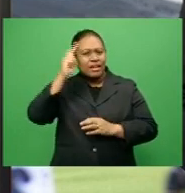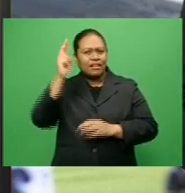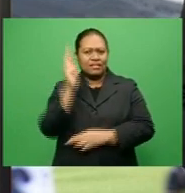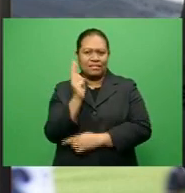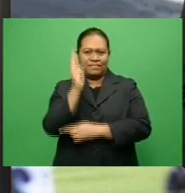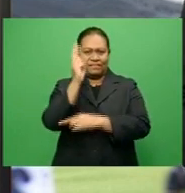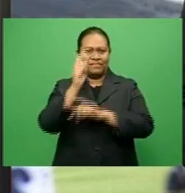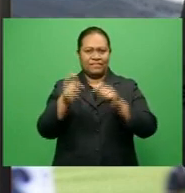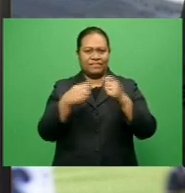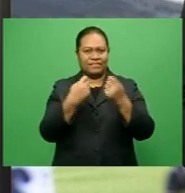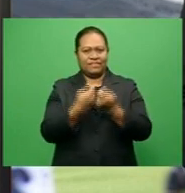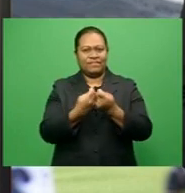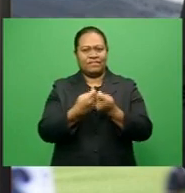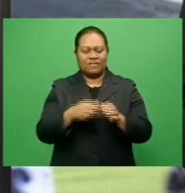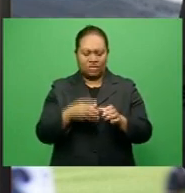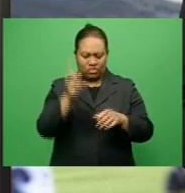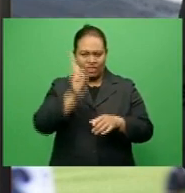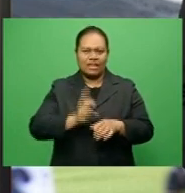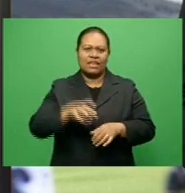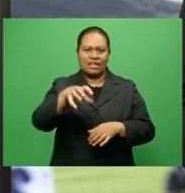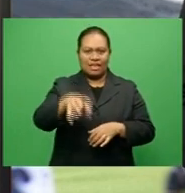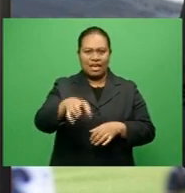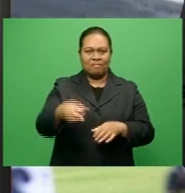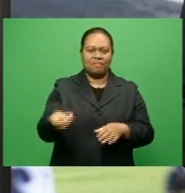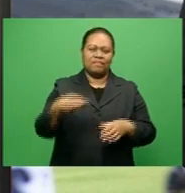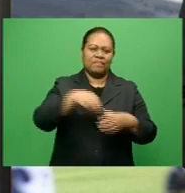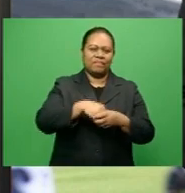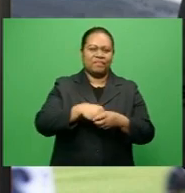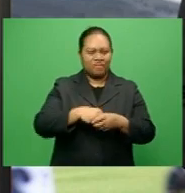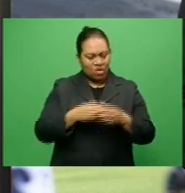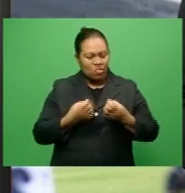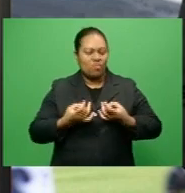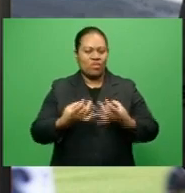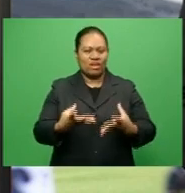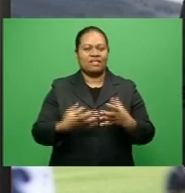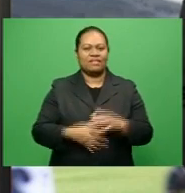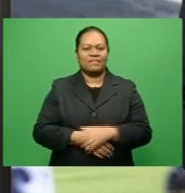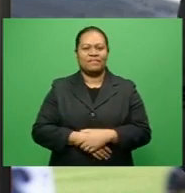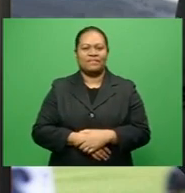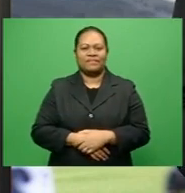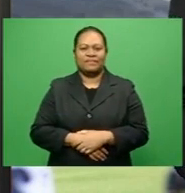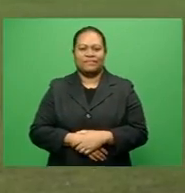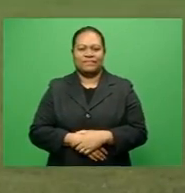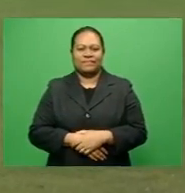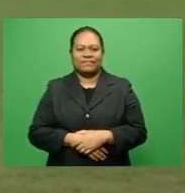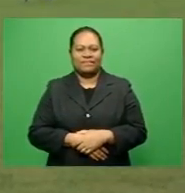broke camp today, says despite this, they are ready for the battle. Aquila Dama with the story.